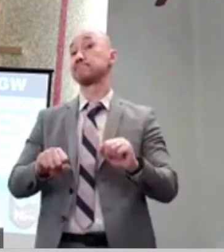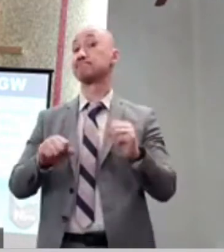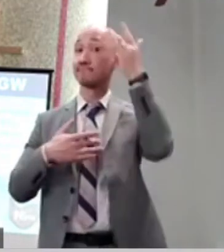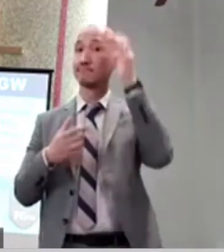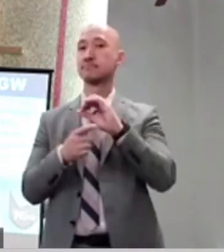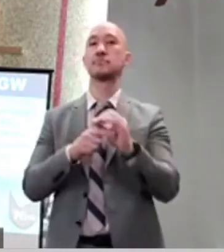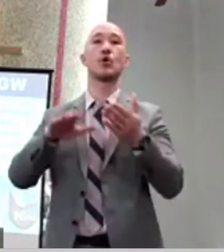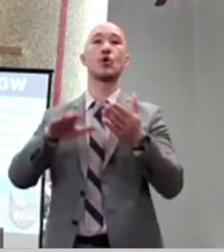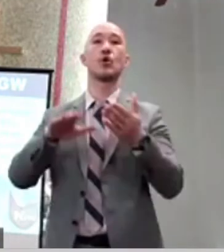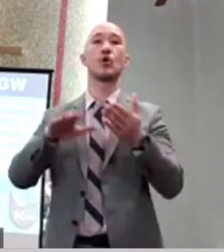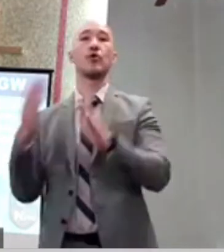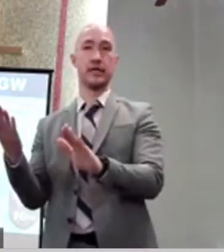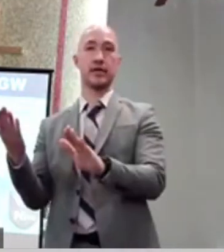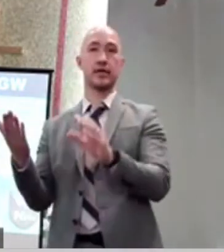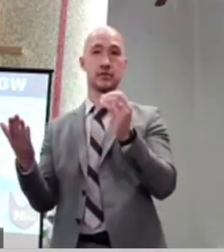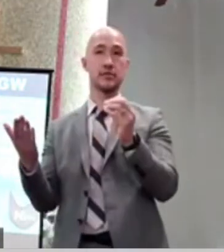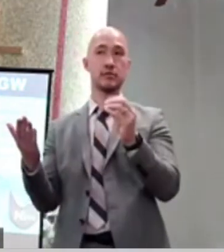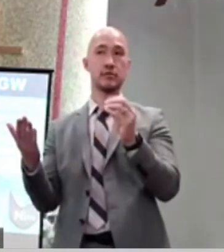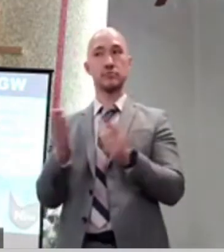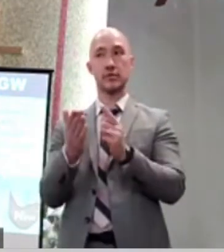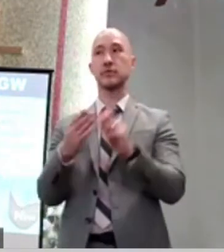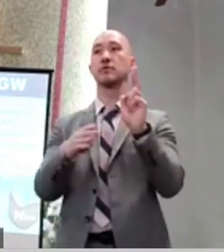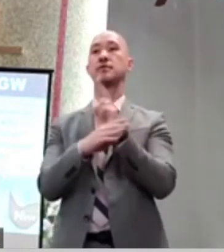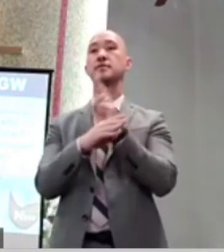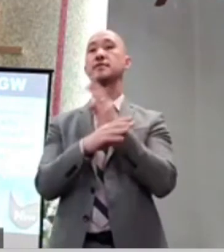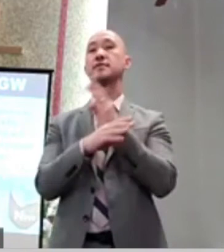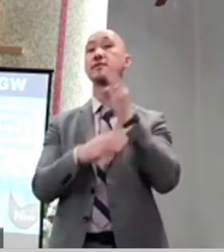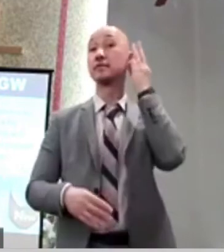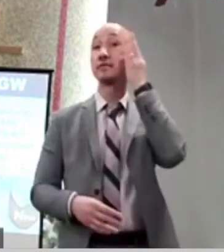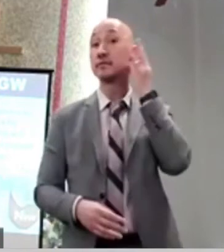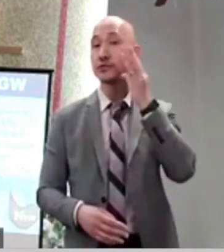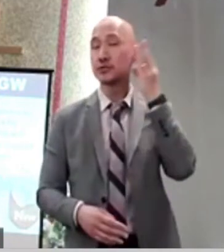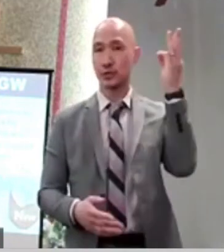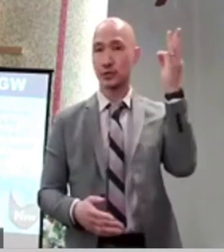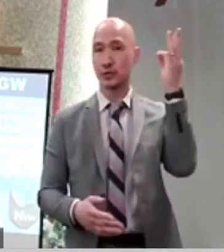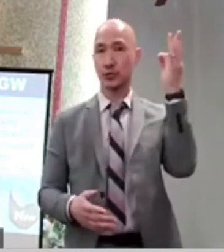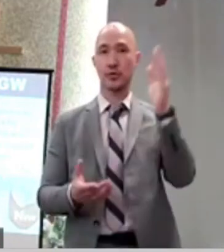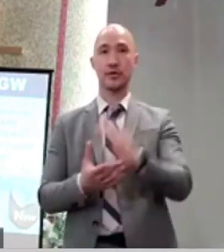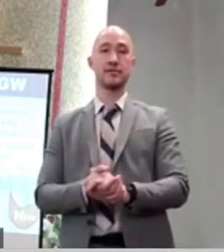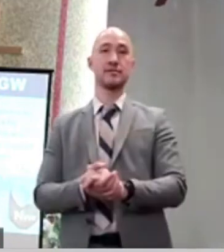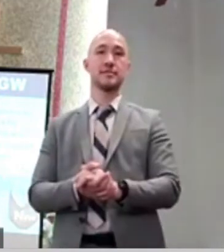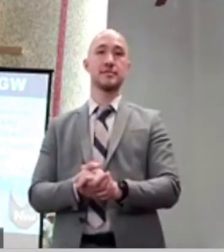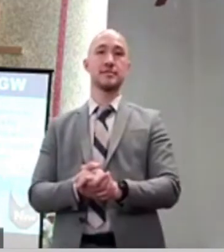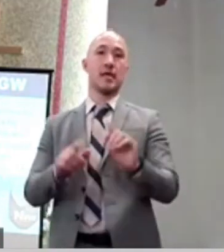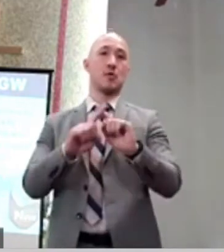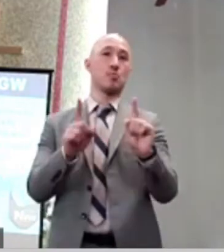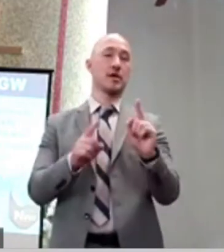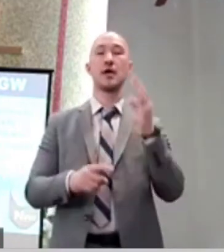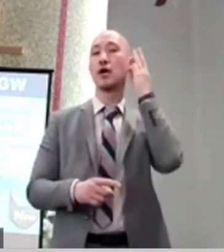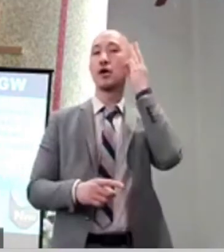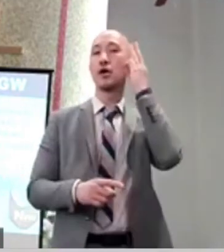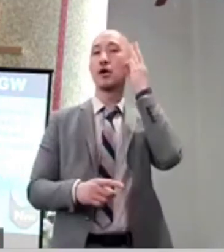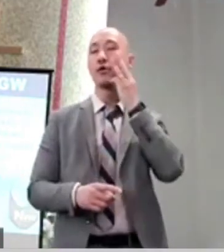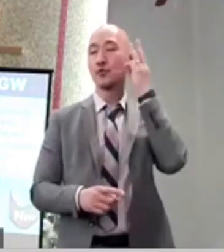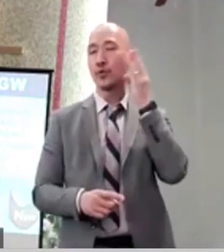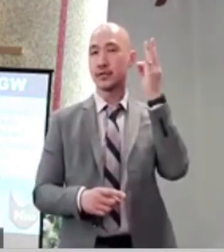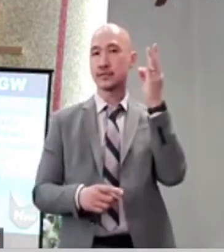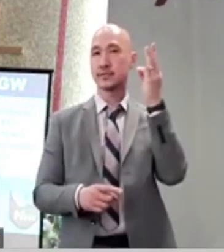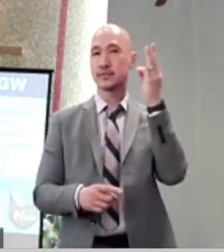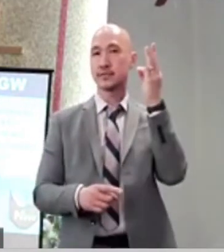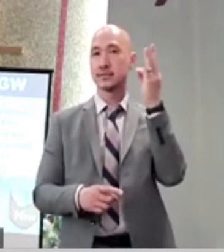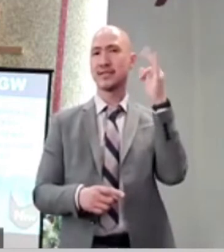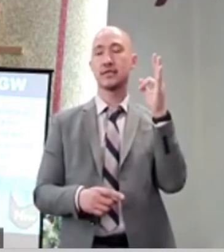happens if you leave grape juice in a jar for too long? It ferments and it turns into either vinegar or wine, one or the